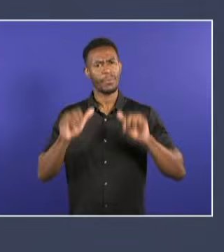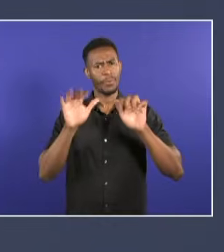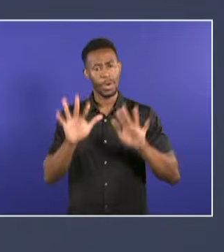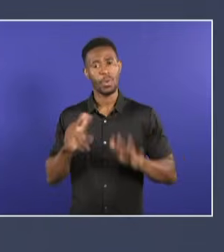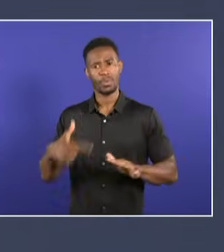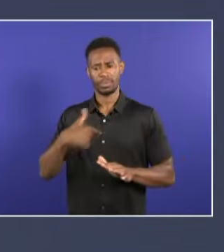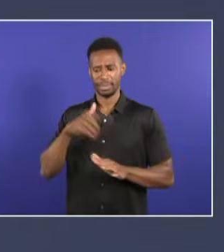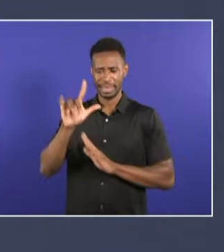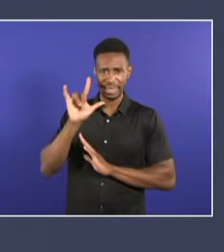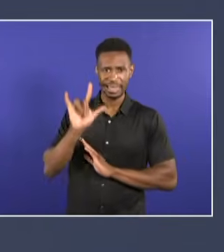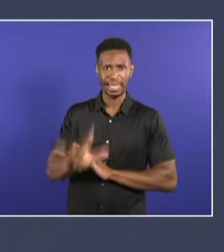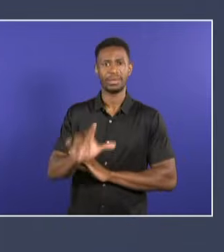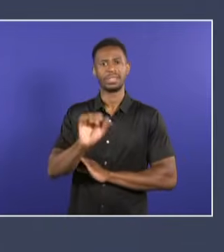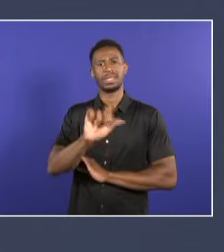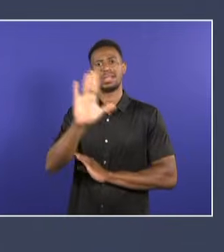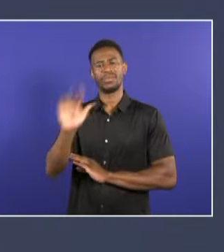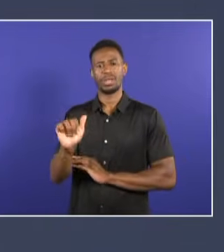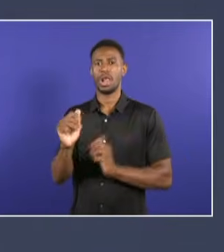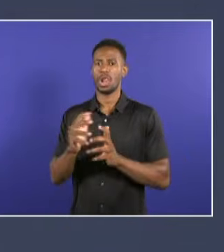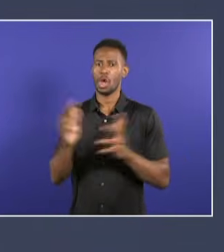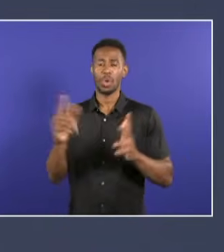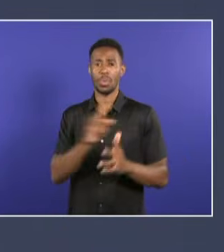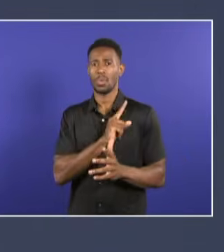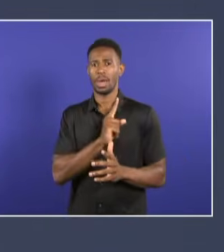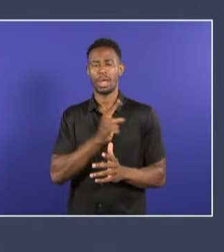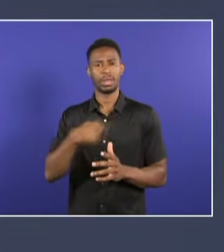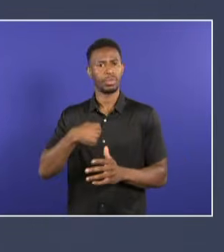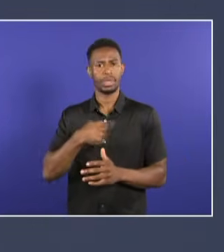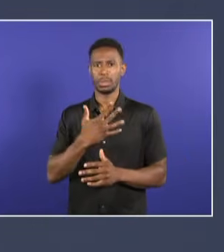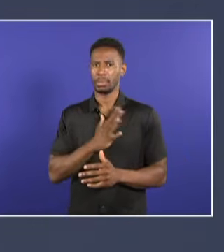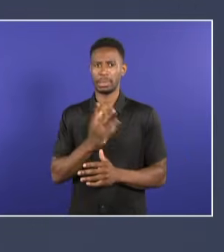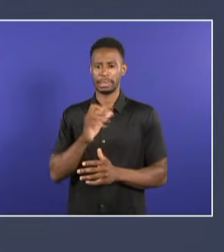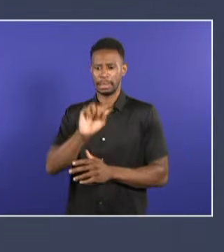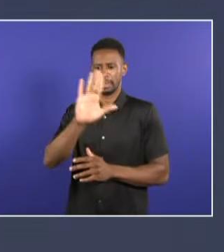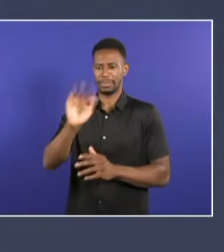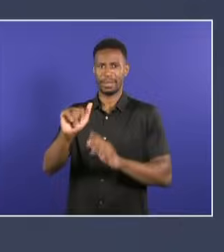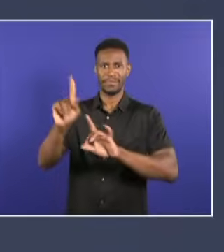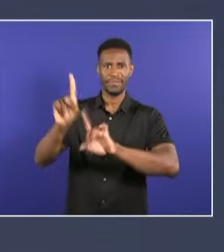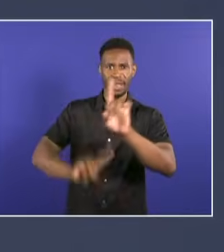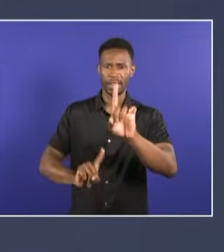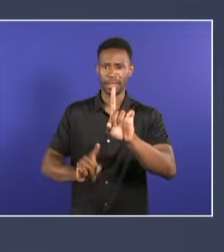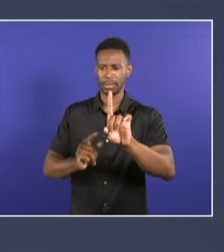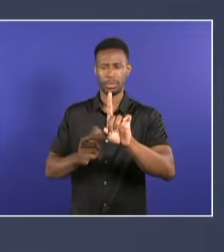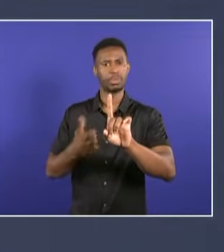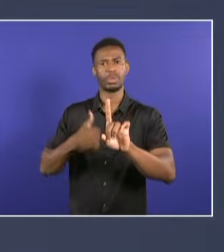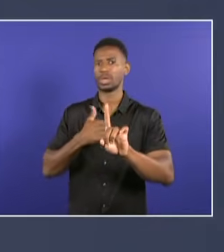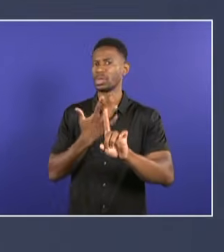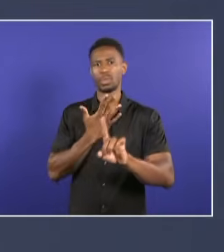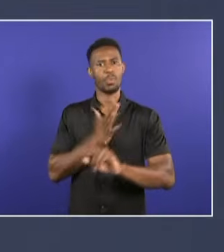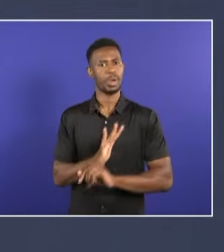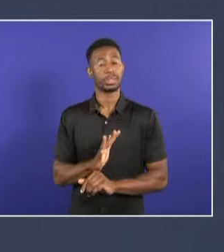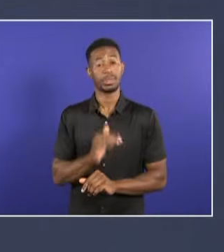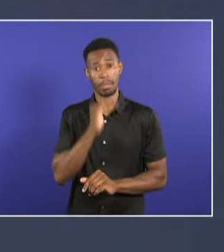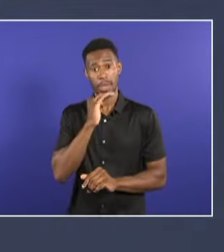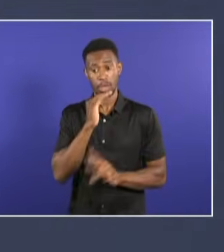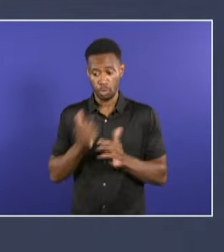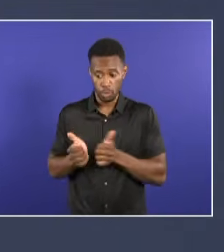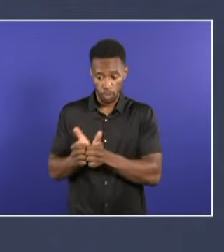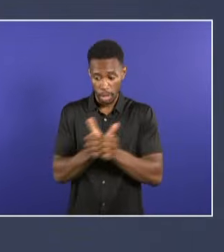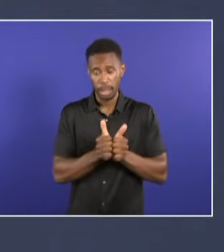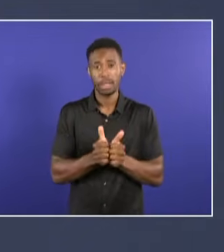love this country way too much to see it fail. So together we will build a stronger South